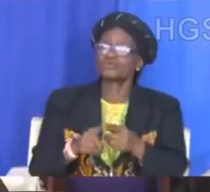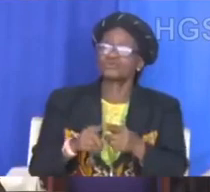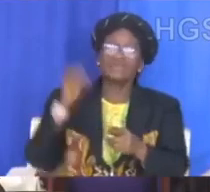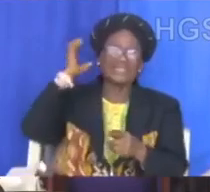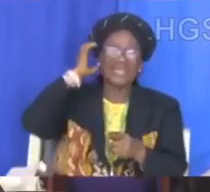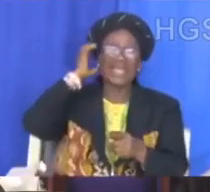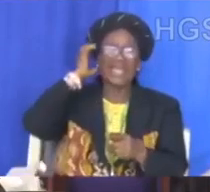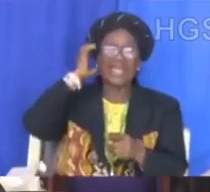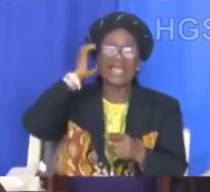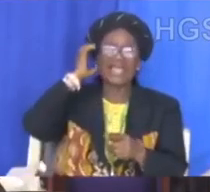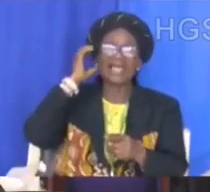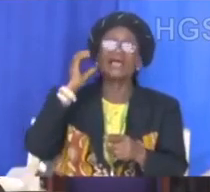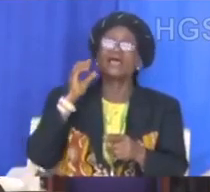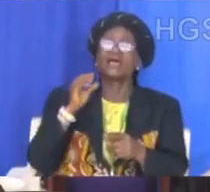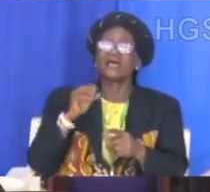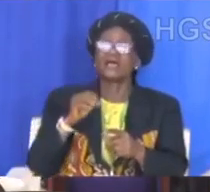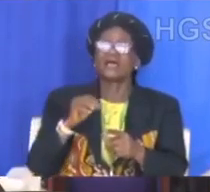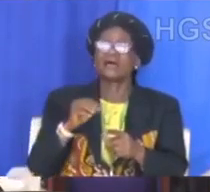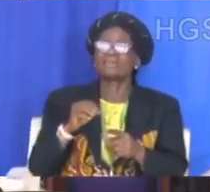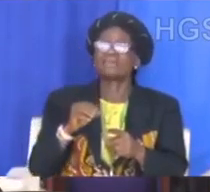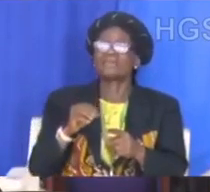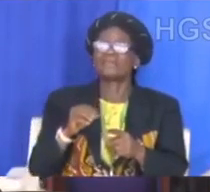Nigeria is part of the world, okay?